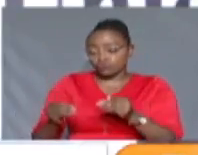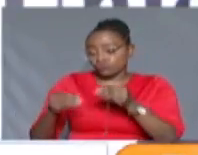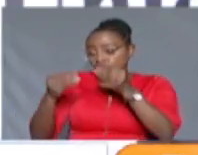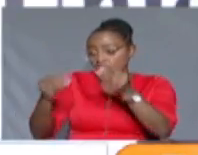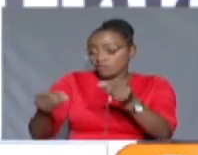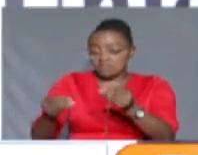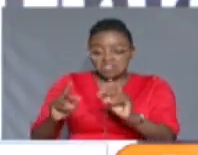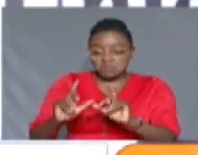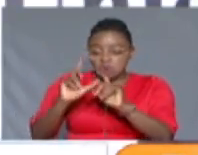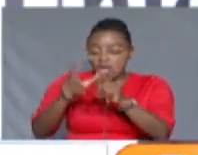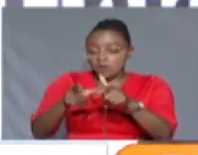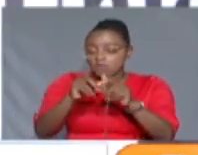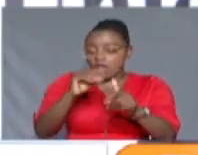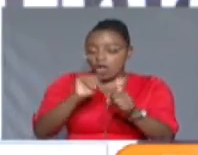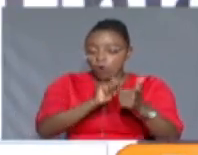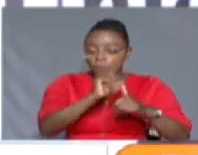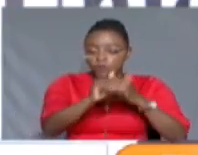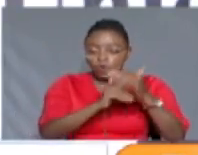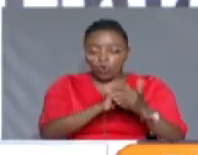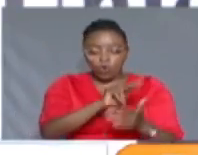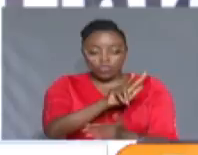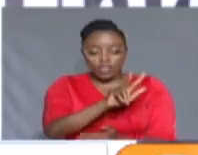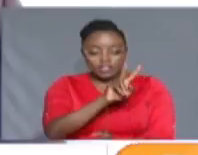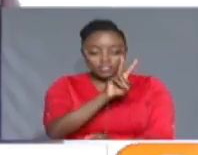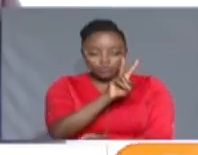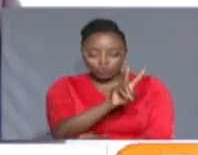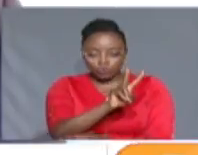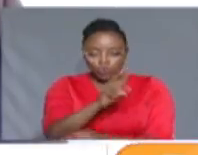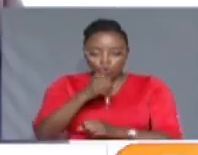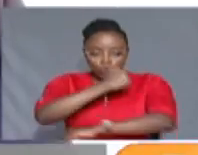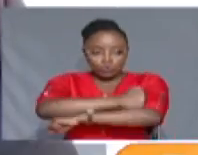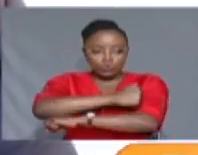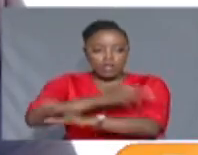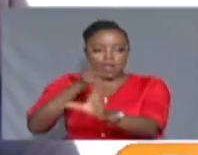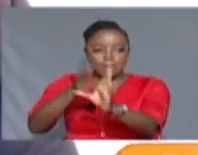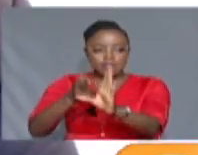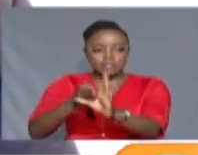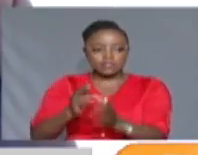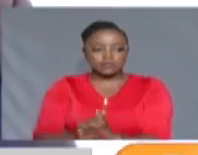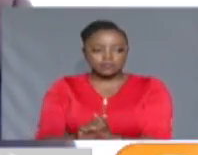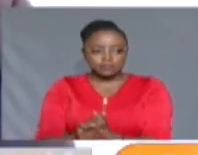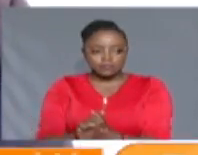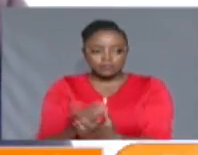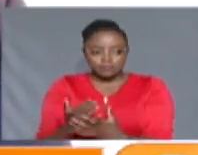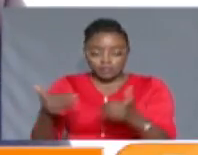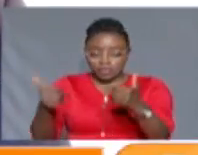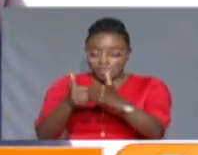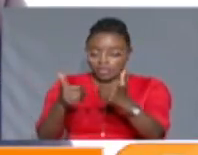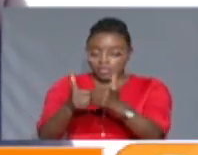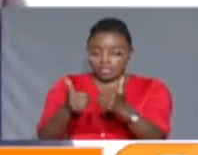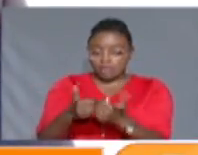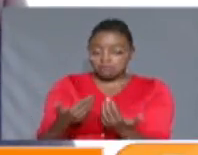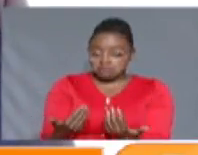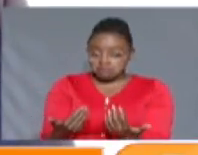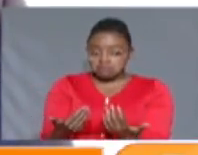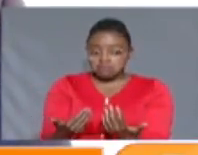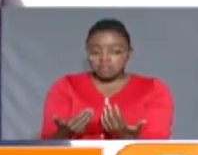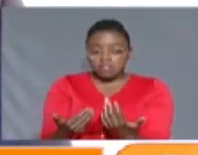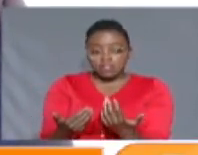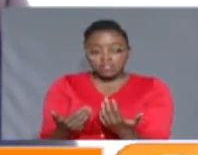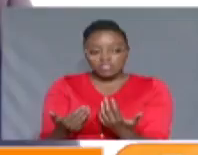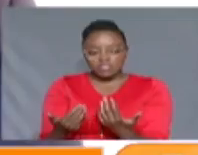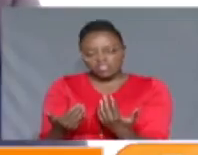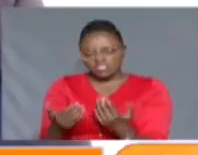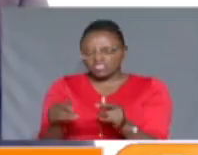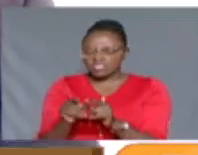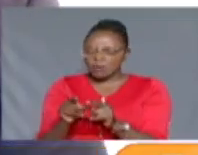a competition between all those 32 schools that have taken part. To deepen the penetration of the game, and we'll take a lead role